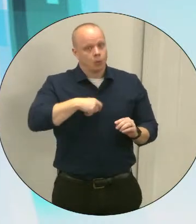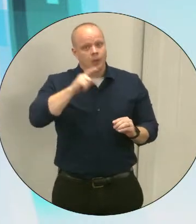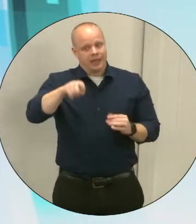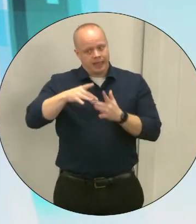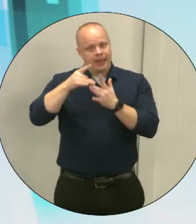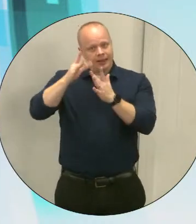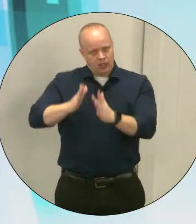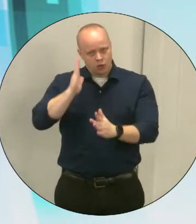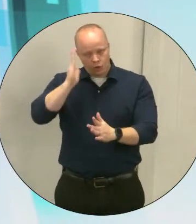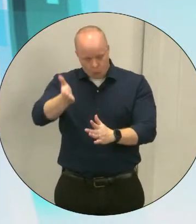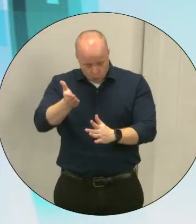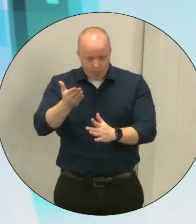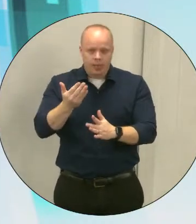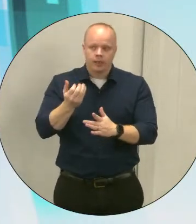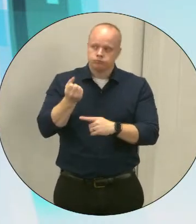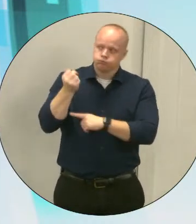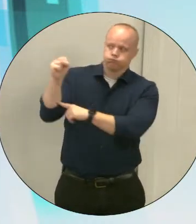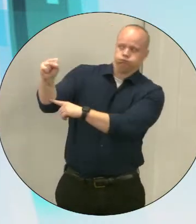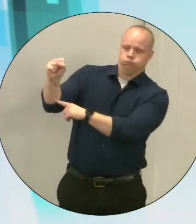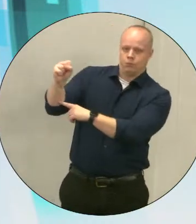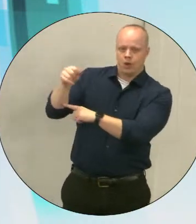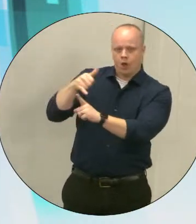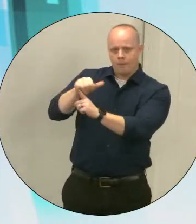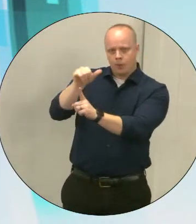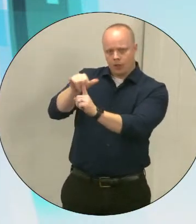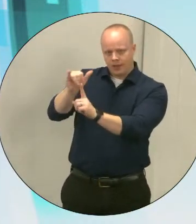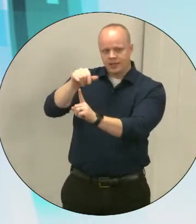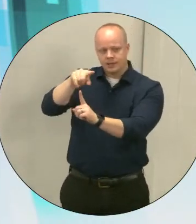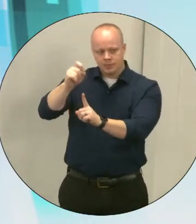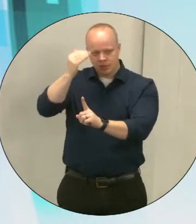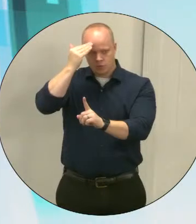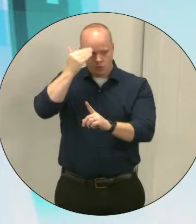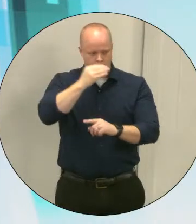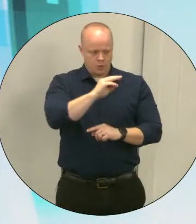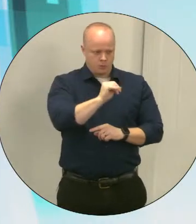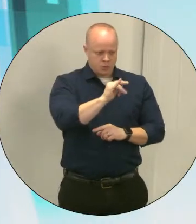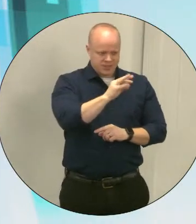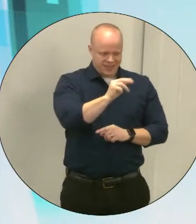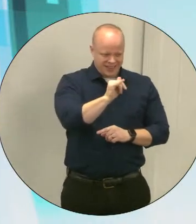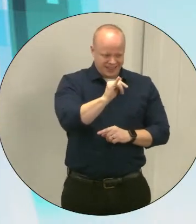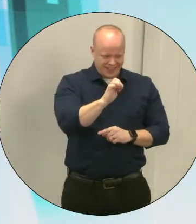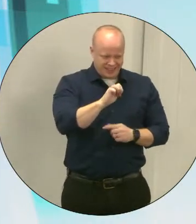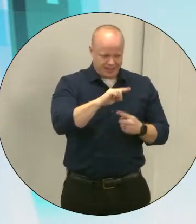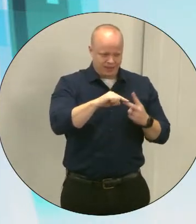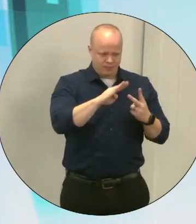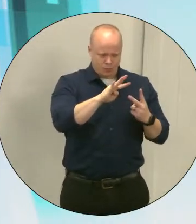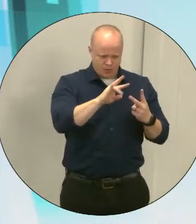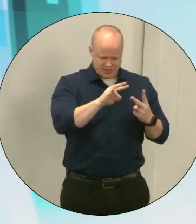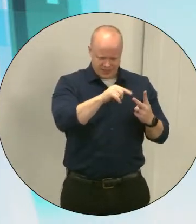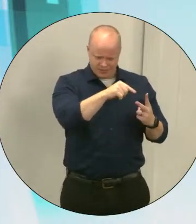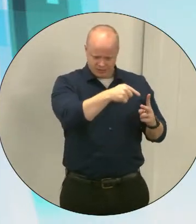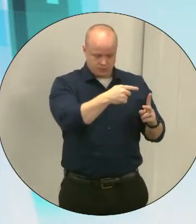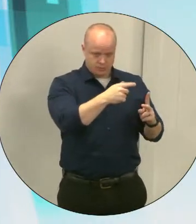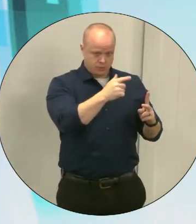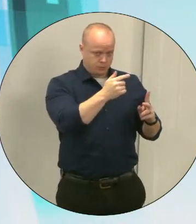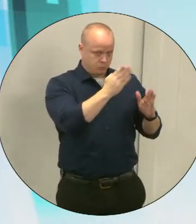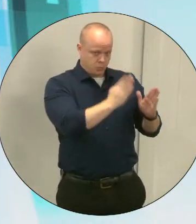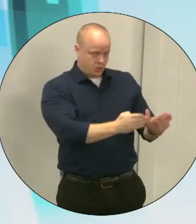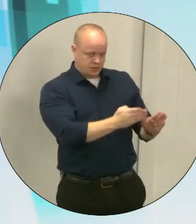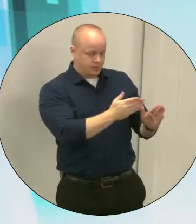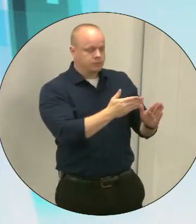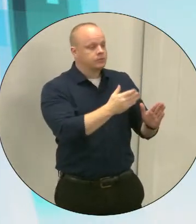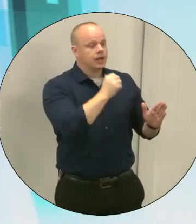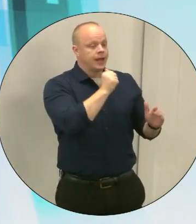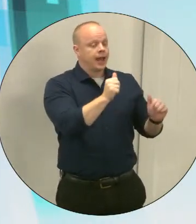leader who's going to stand up to bullies, because we know that Cheeto Mussolini, 47, the groomer that he is not able